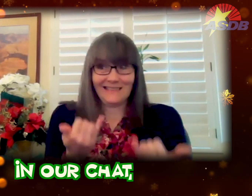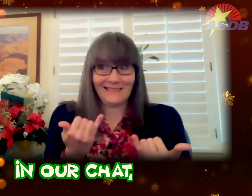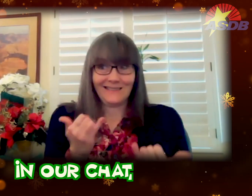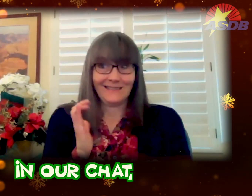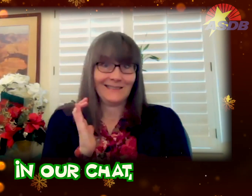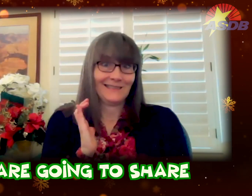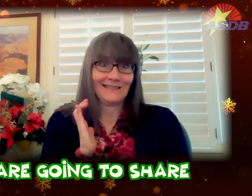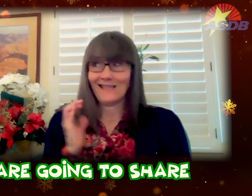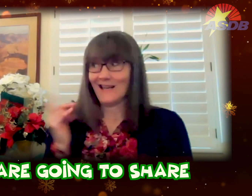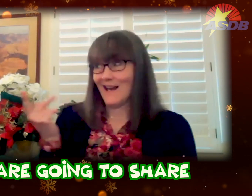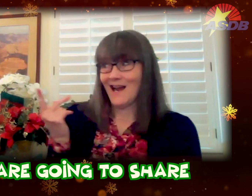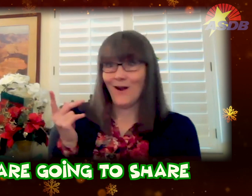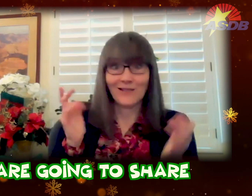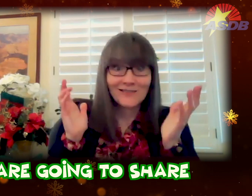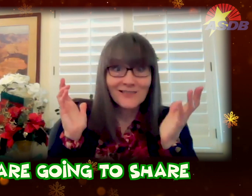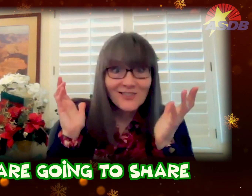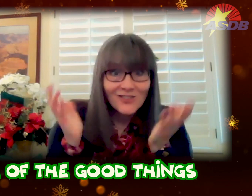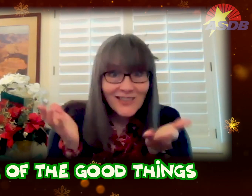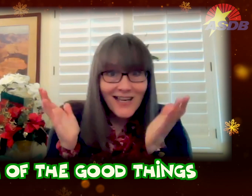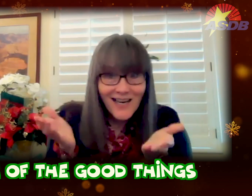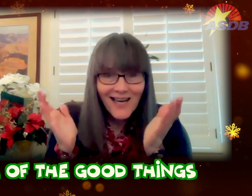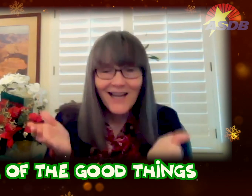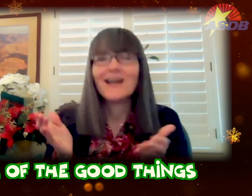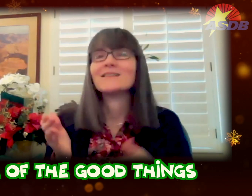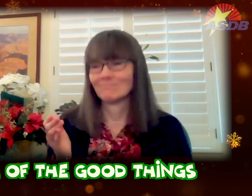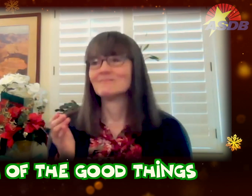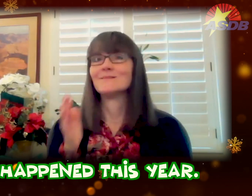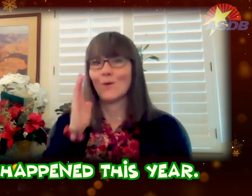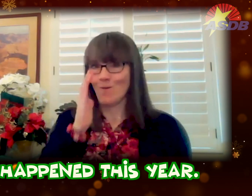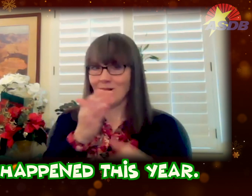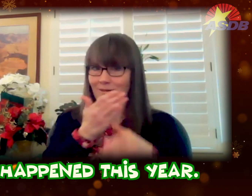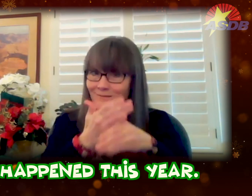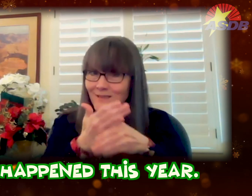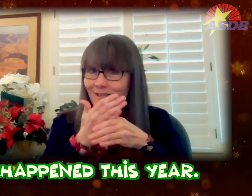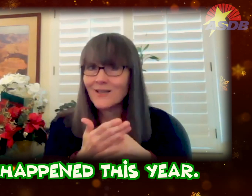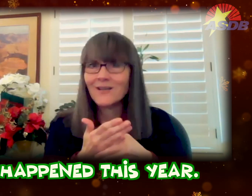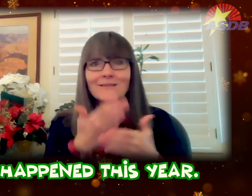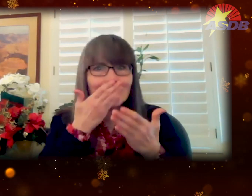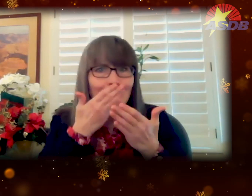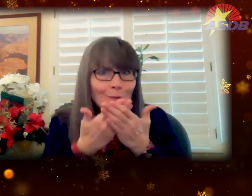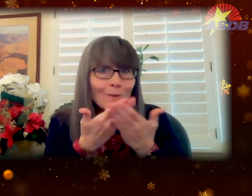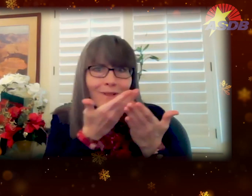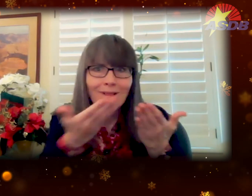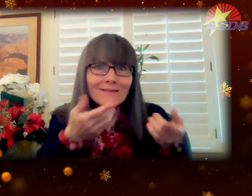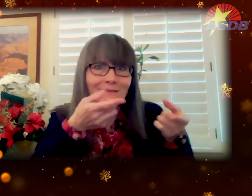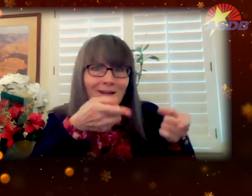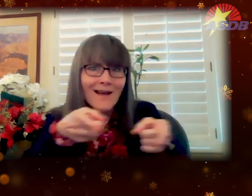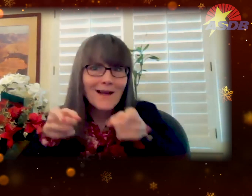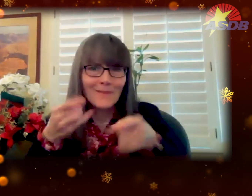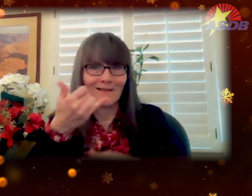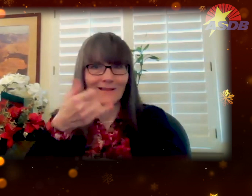In our chat, we are going to share some of the good things that happened this year.